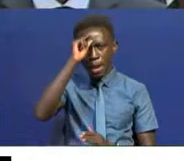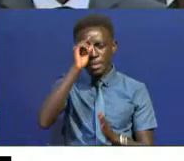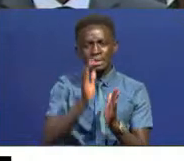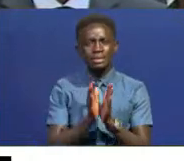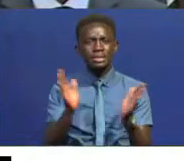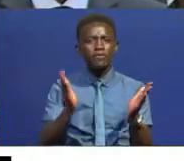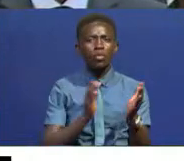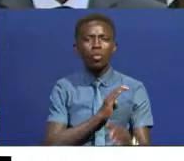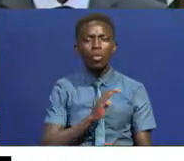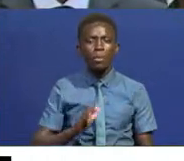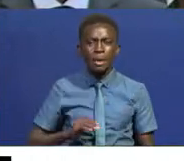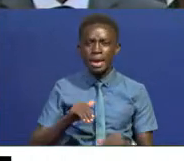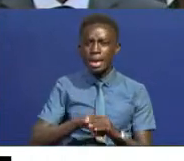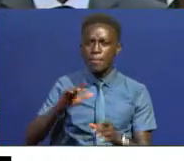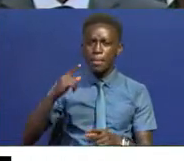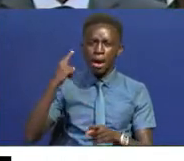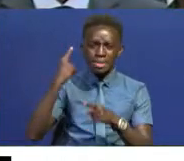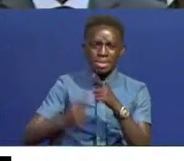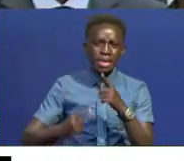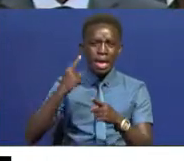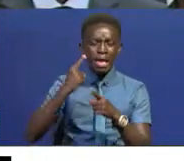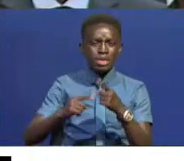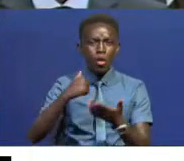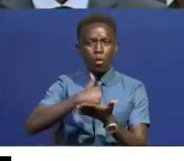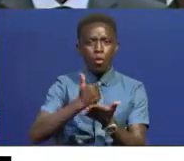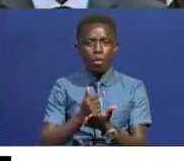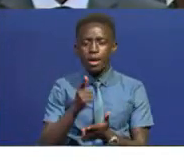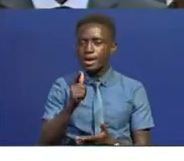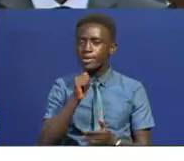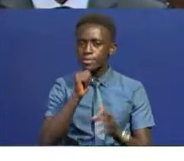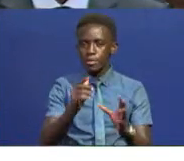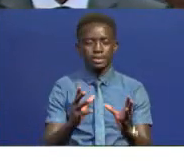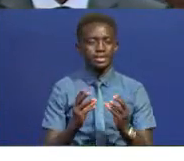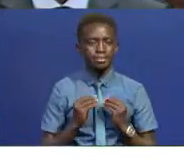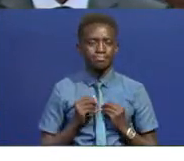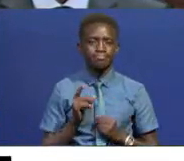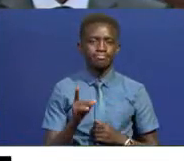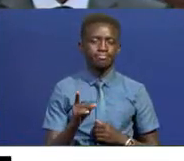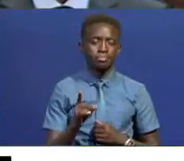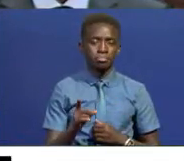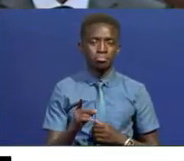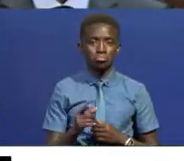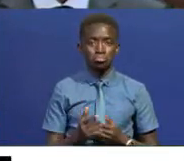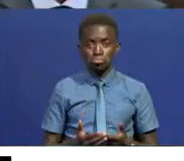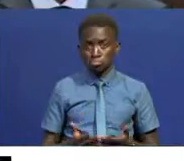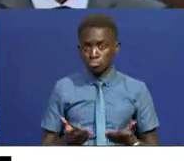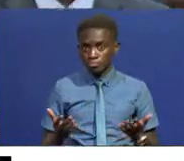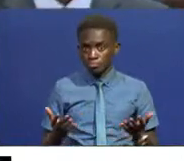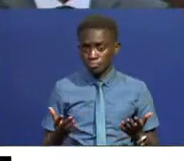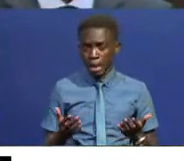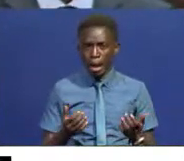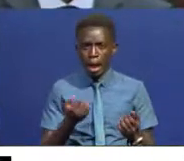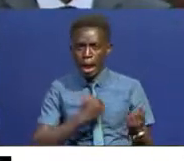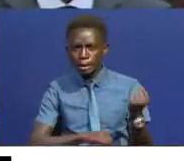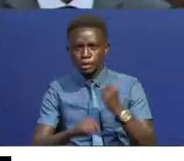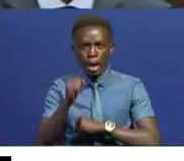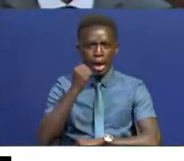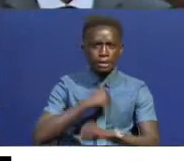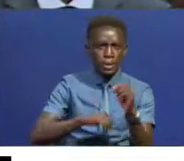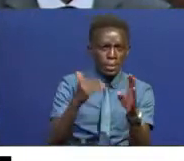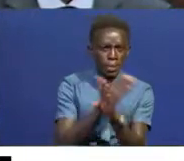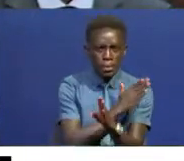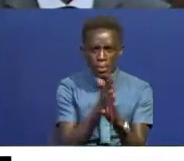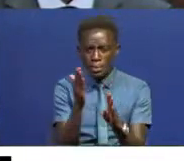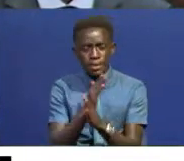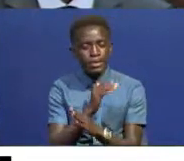annual audits is unacceptable and amounts to impunity that can no longer be part of our public